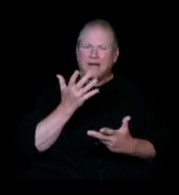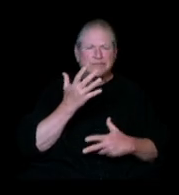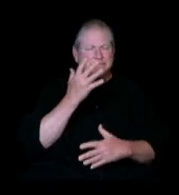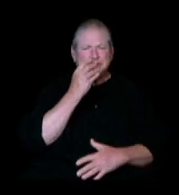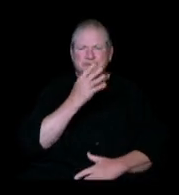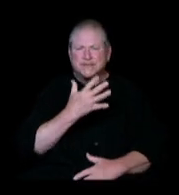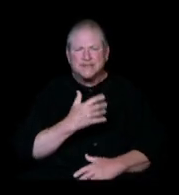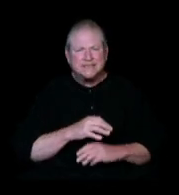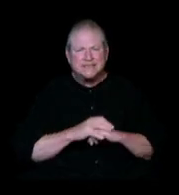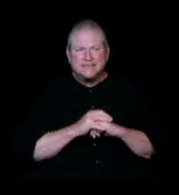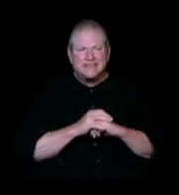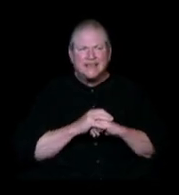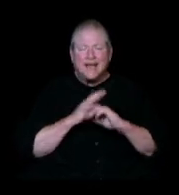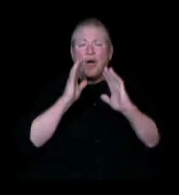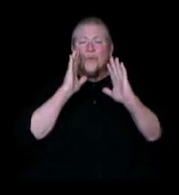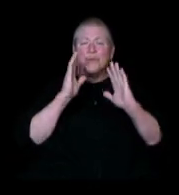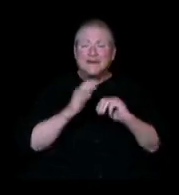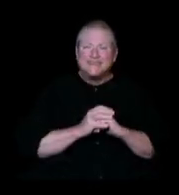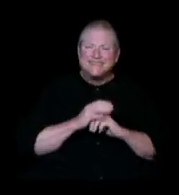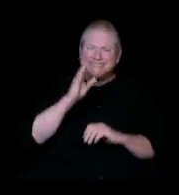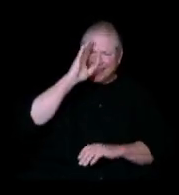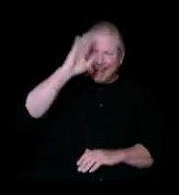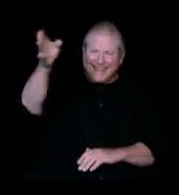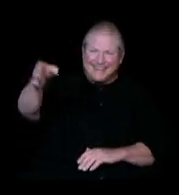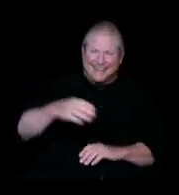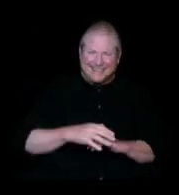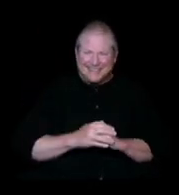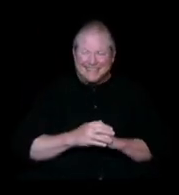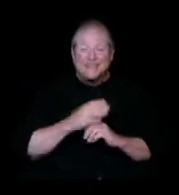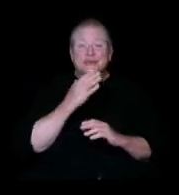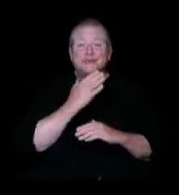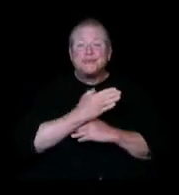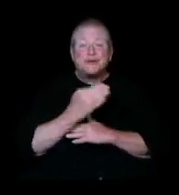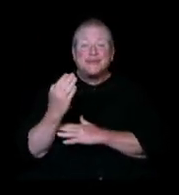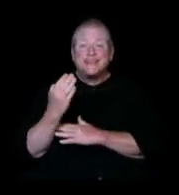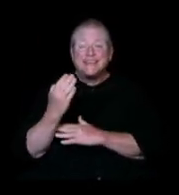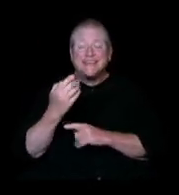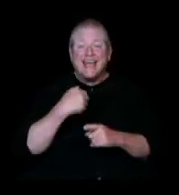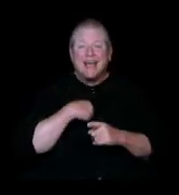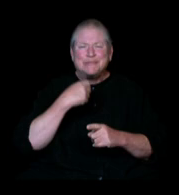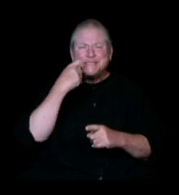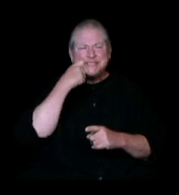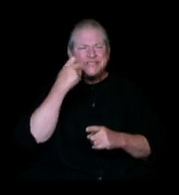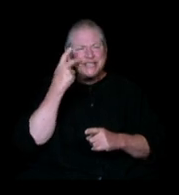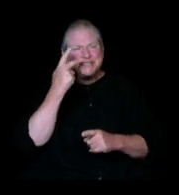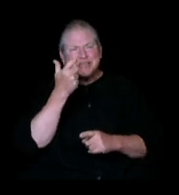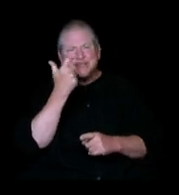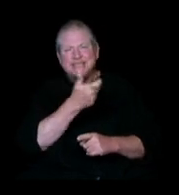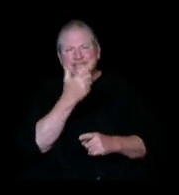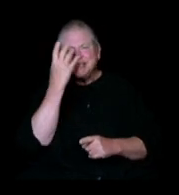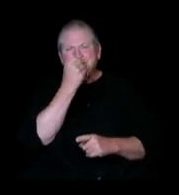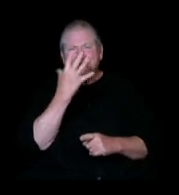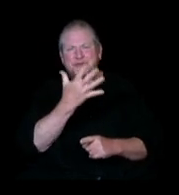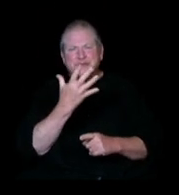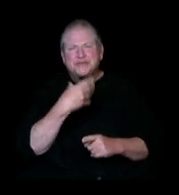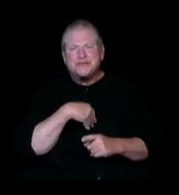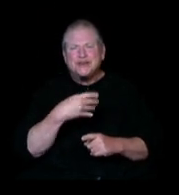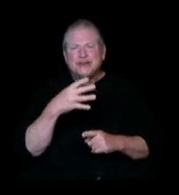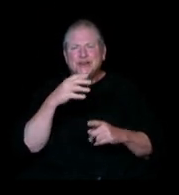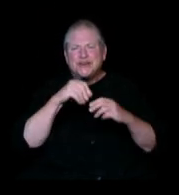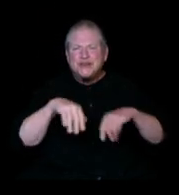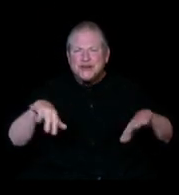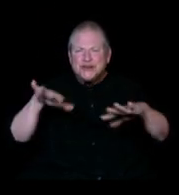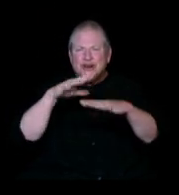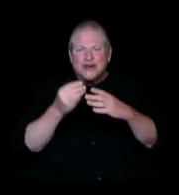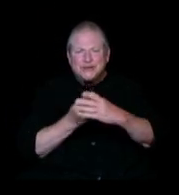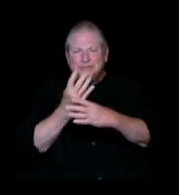Something. Oh, hi there. Good morning. I was just looking at these beautiful garden beds that our grounds crew has